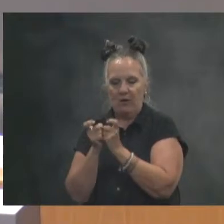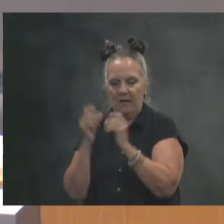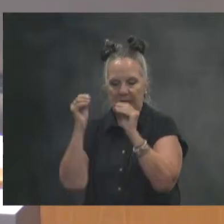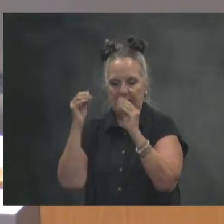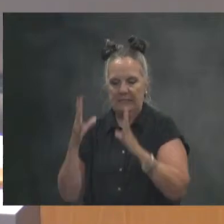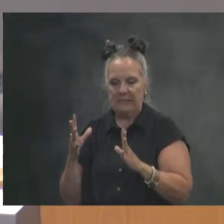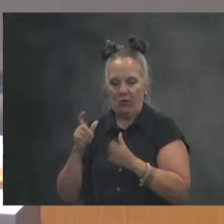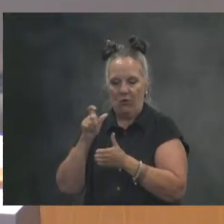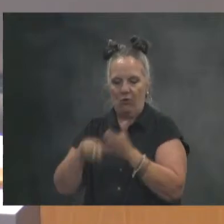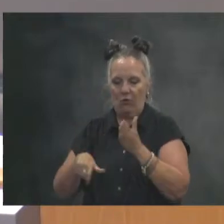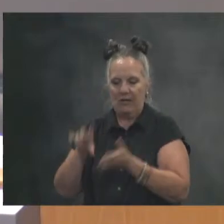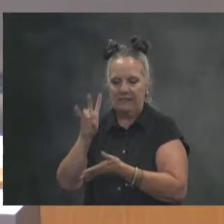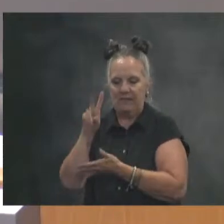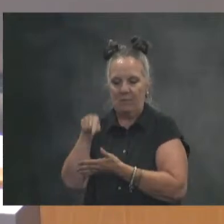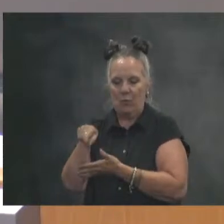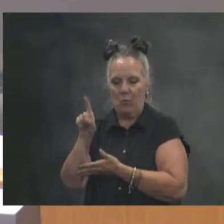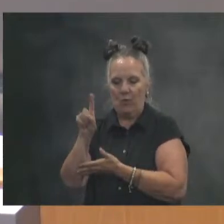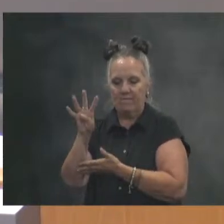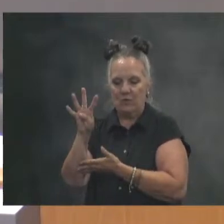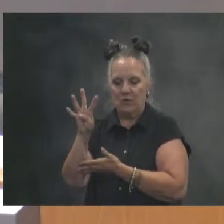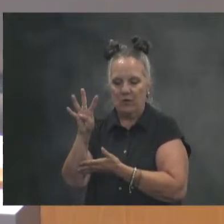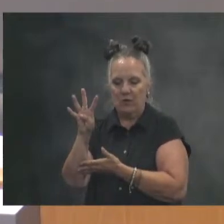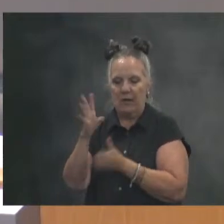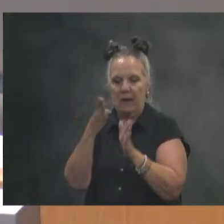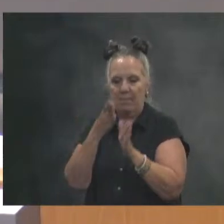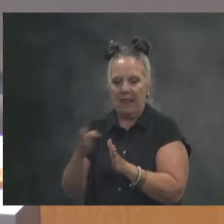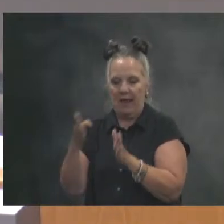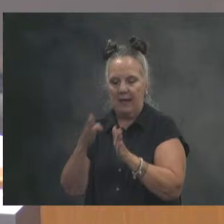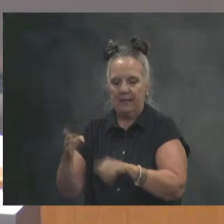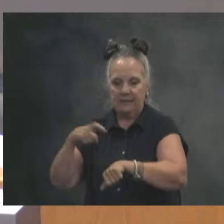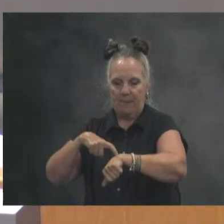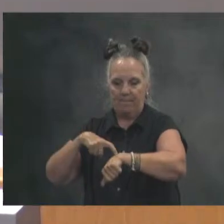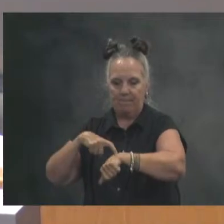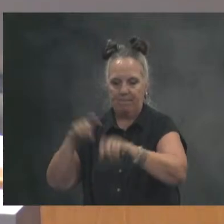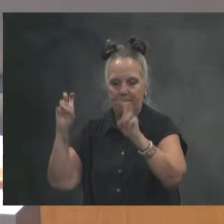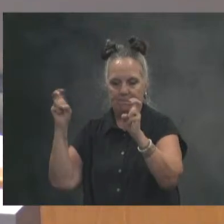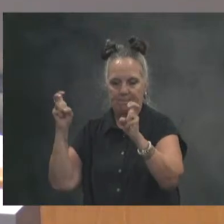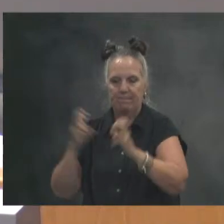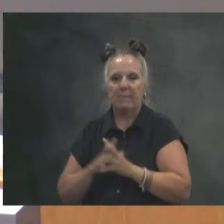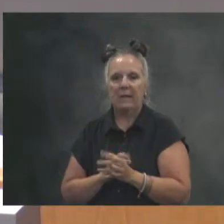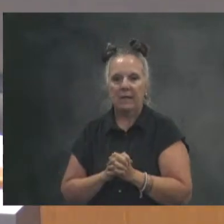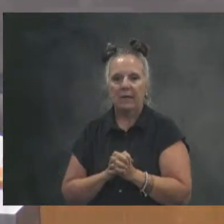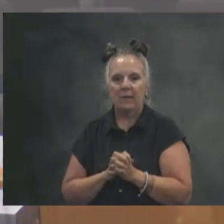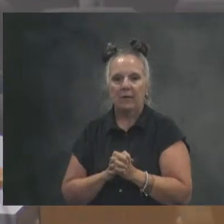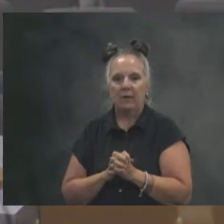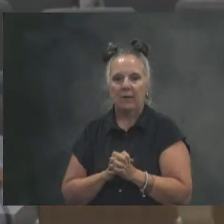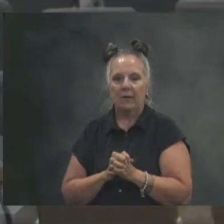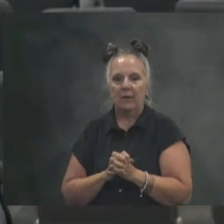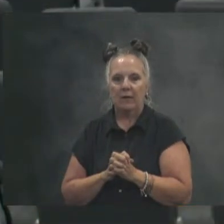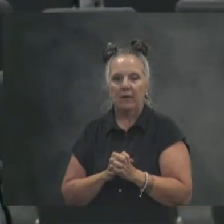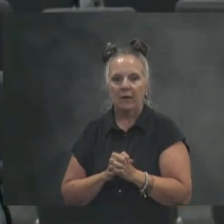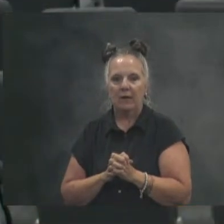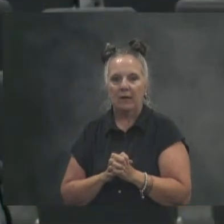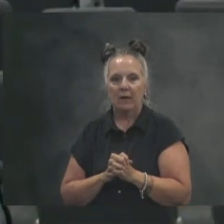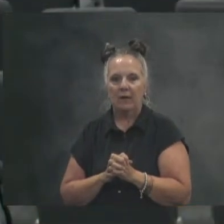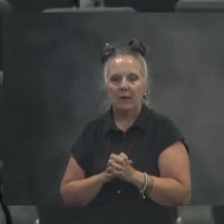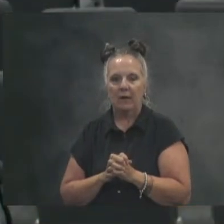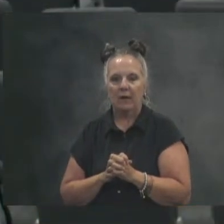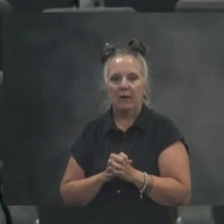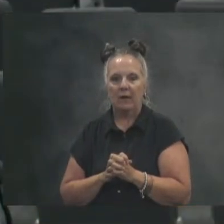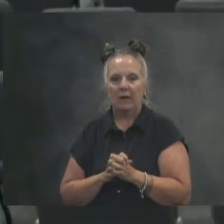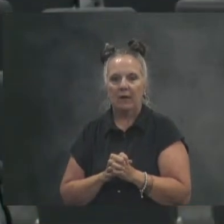Teacher Article 7.14, planning time. Thank you, Mr. Stauffer. Is there a second? Second. Thank you, Dr.